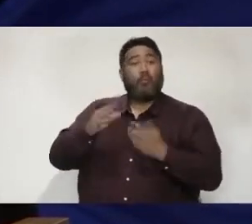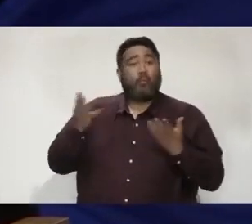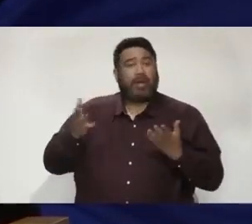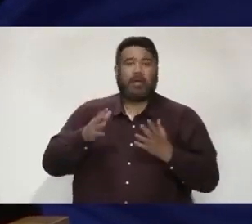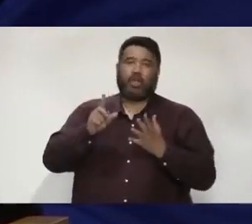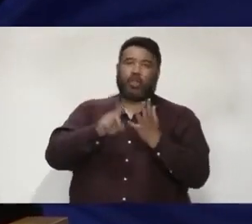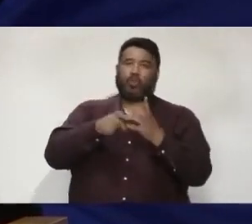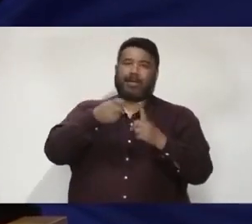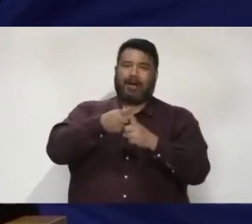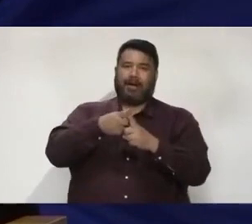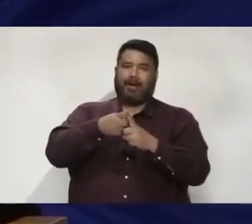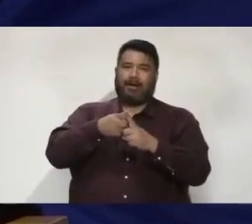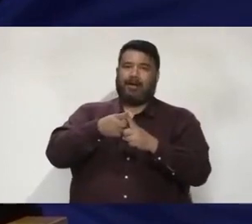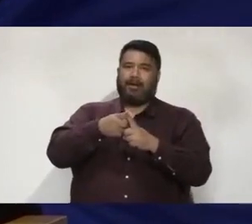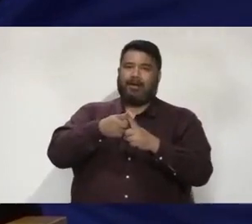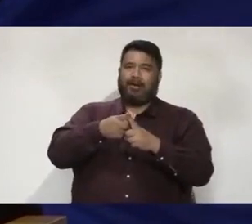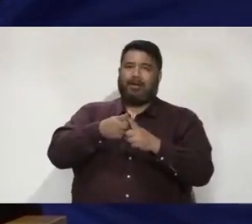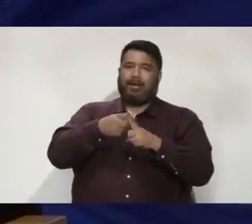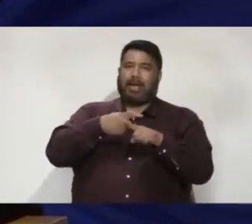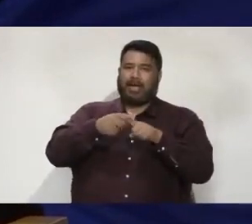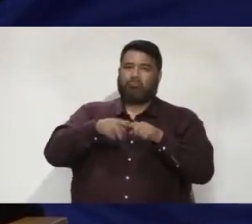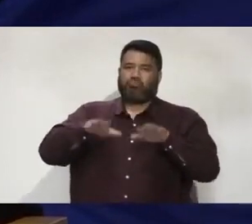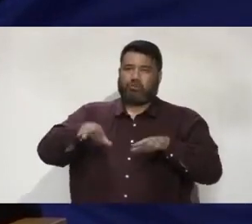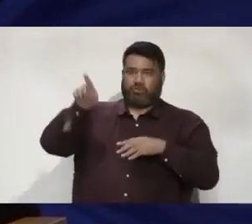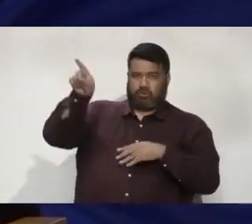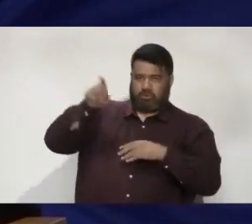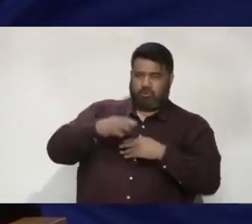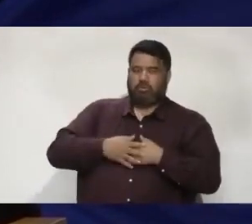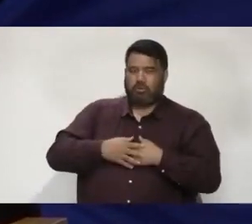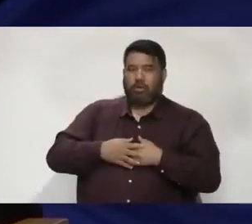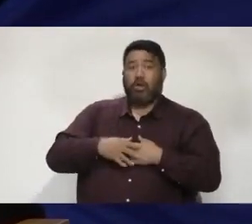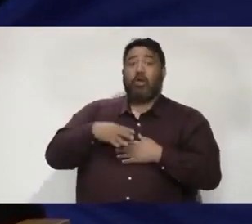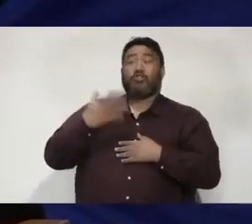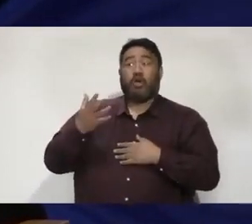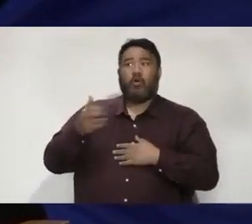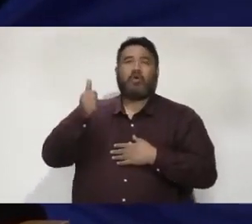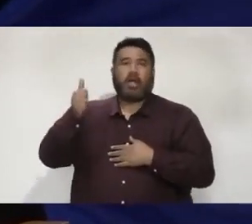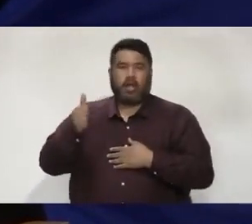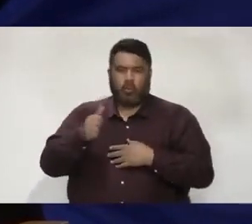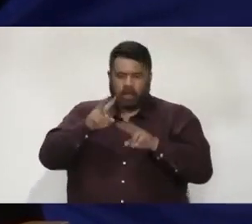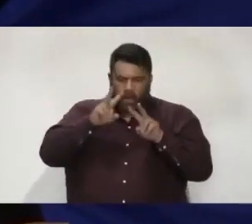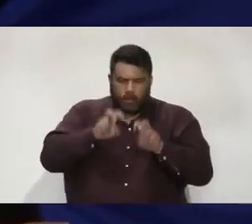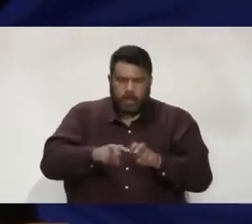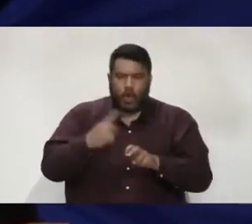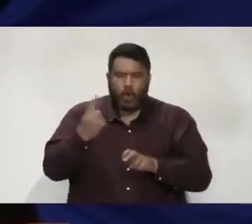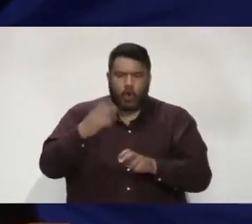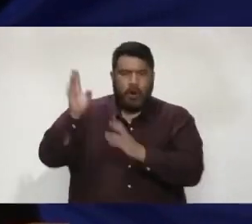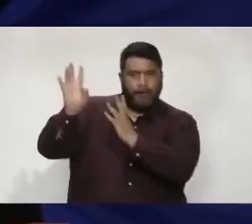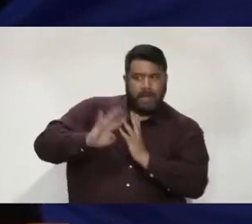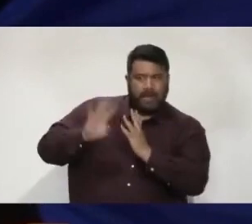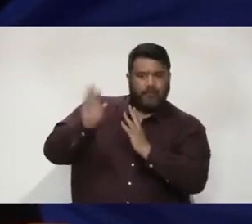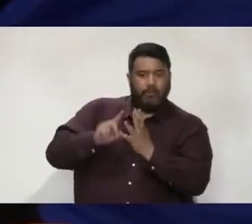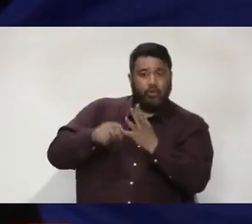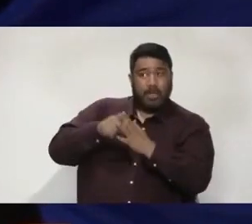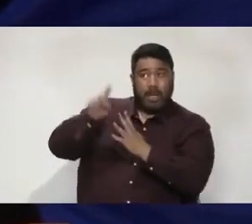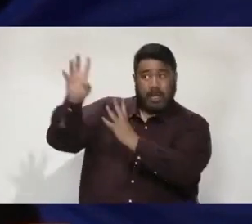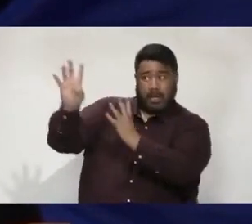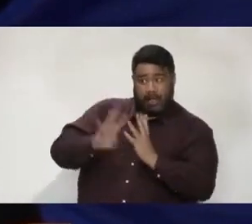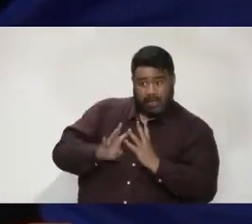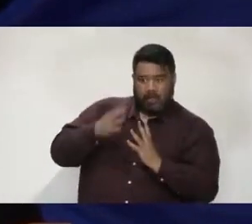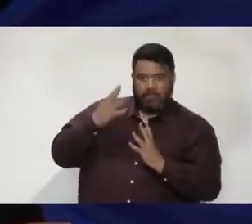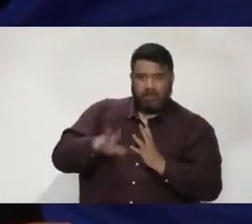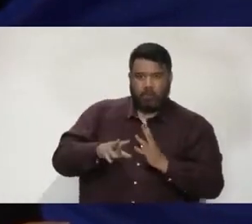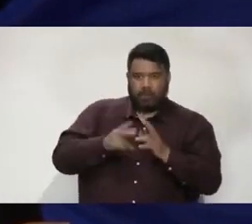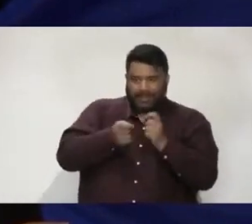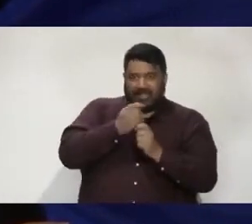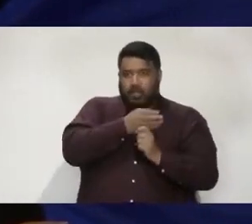that we did was go and have a look at all our positive cases that had returned from the UK in that period and made sure that we had done